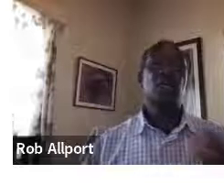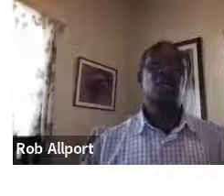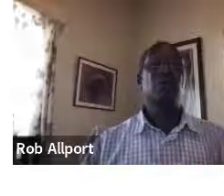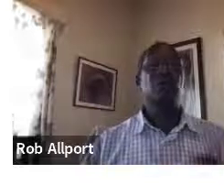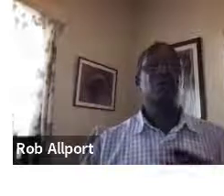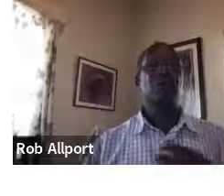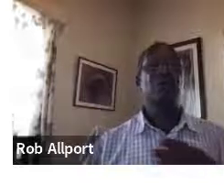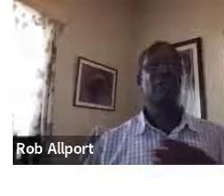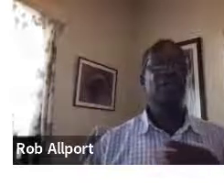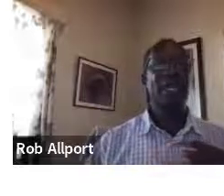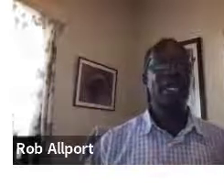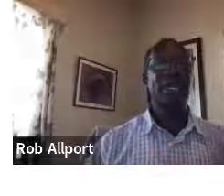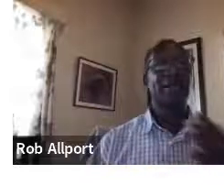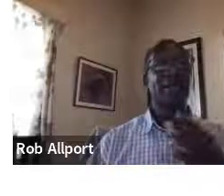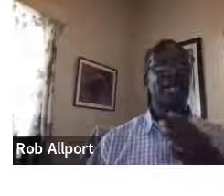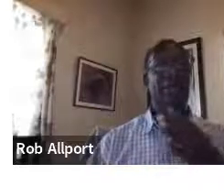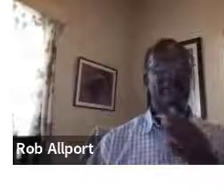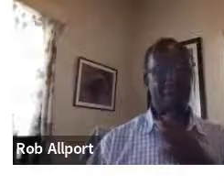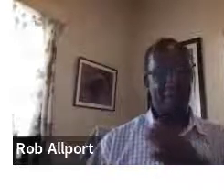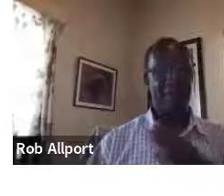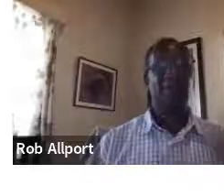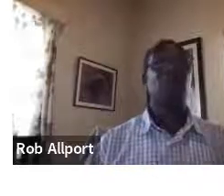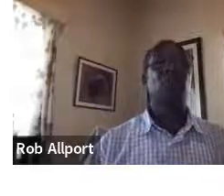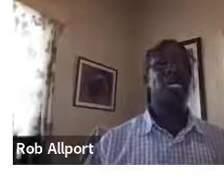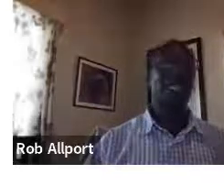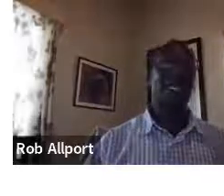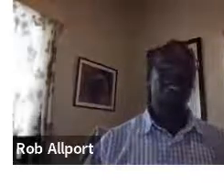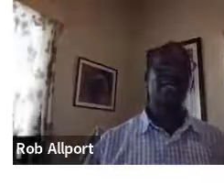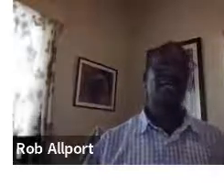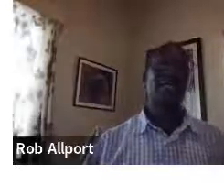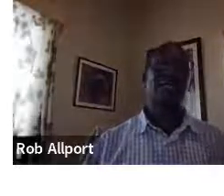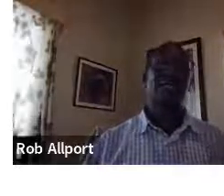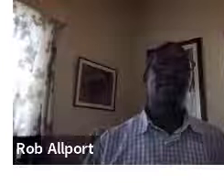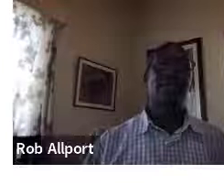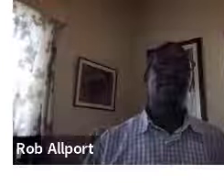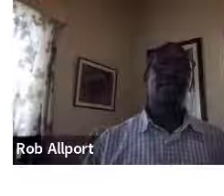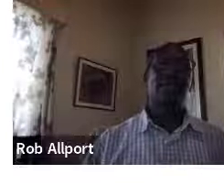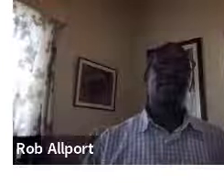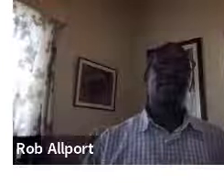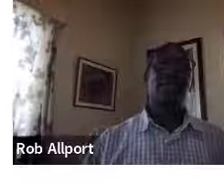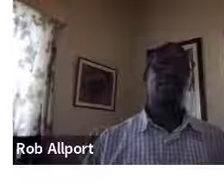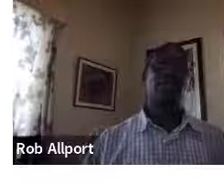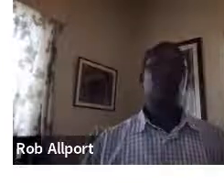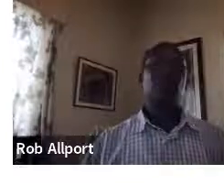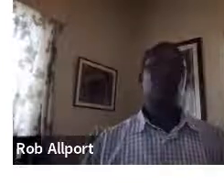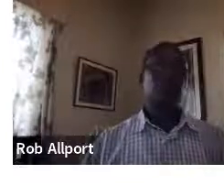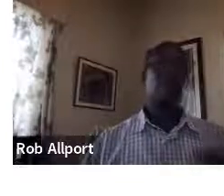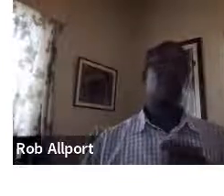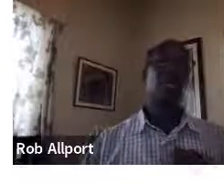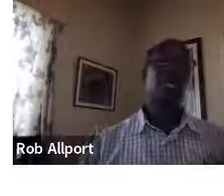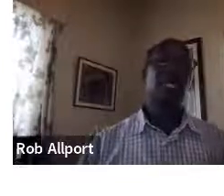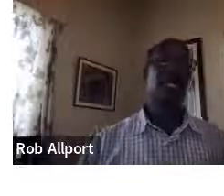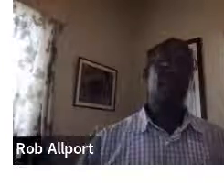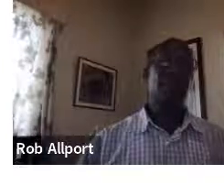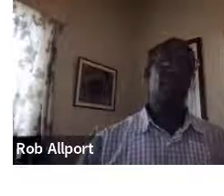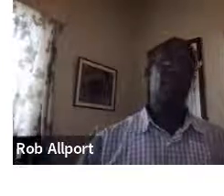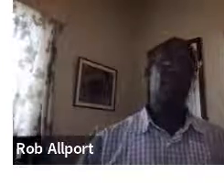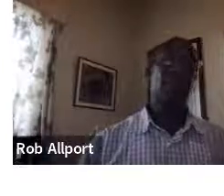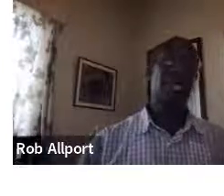the model even further before 2010, and you